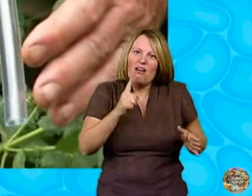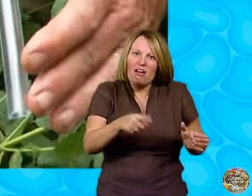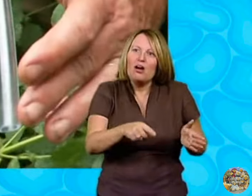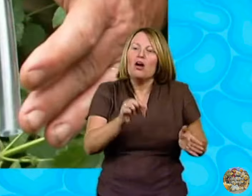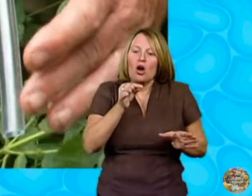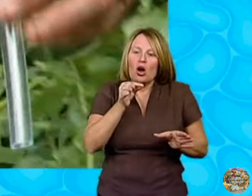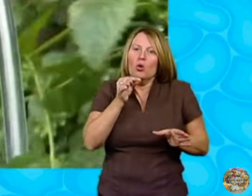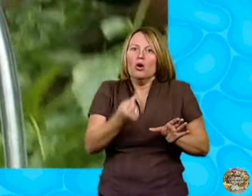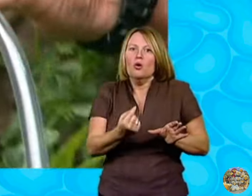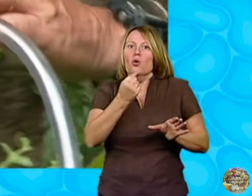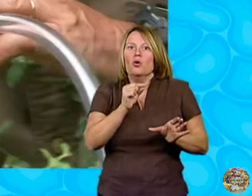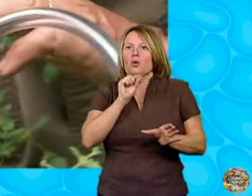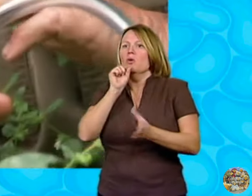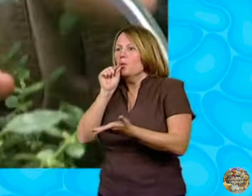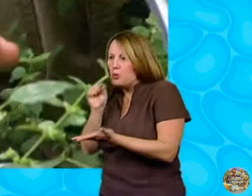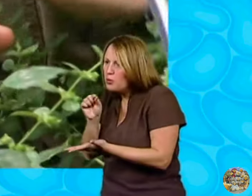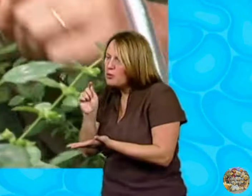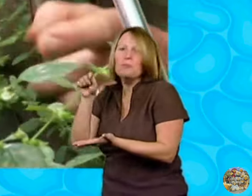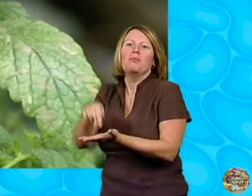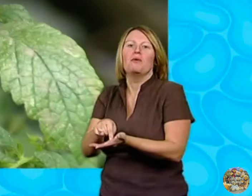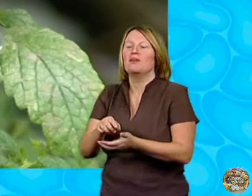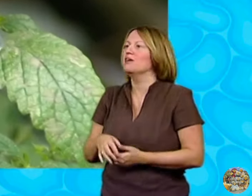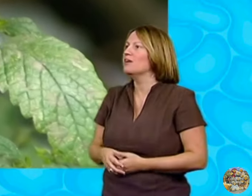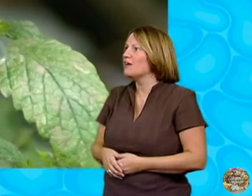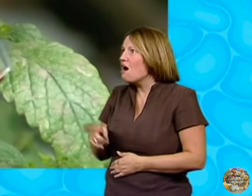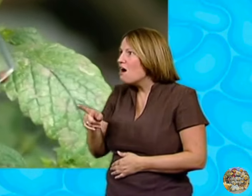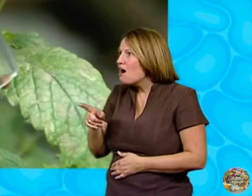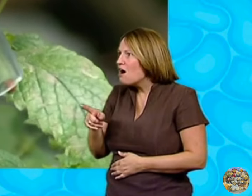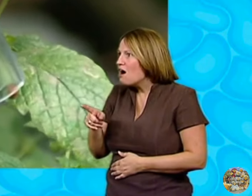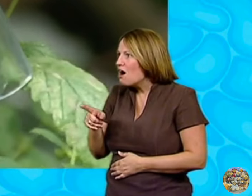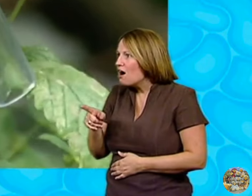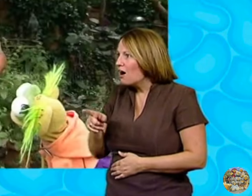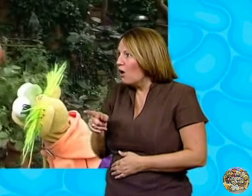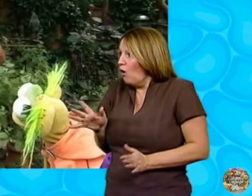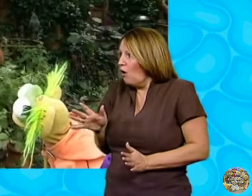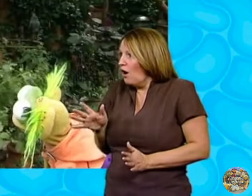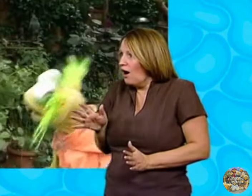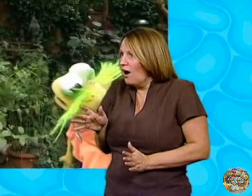bug and it goes, whee! There's one.